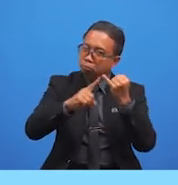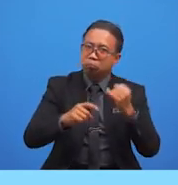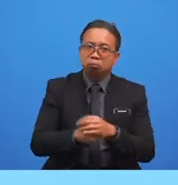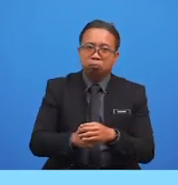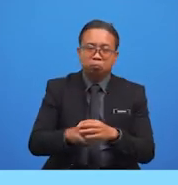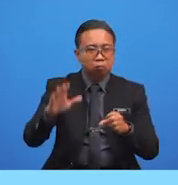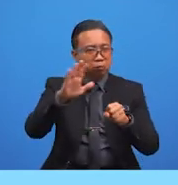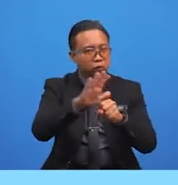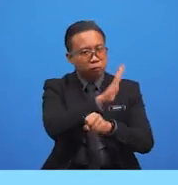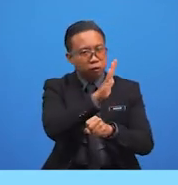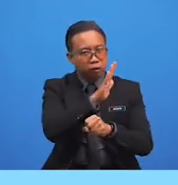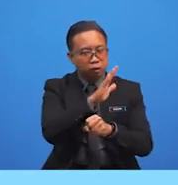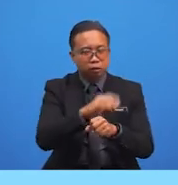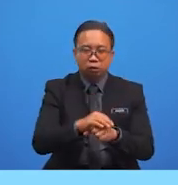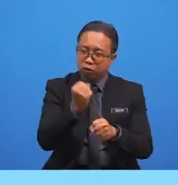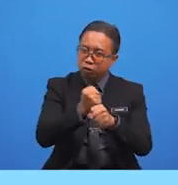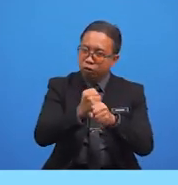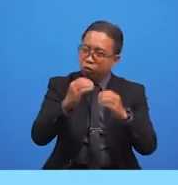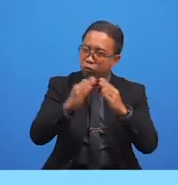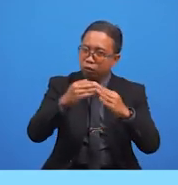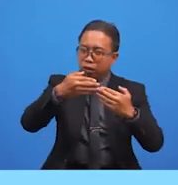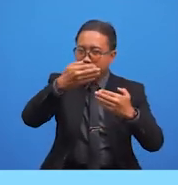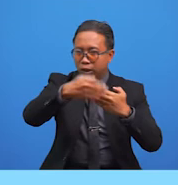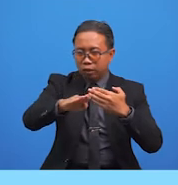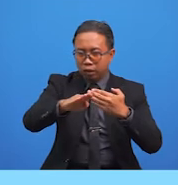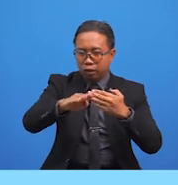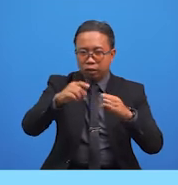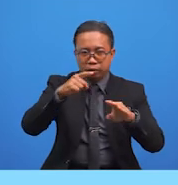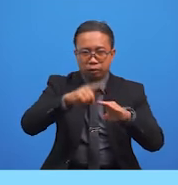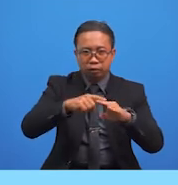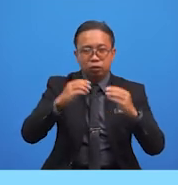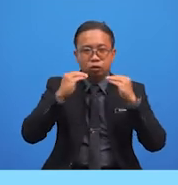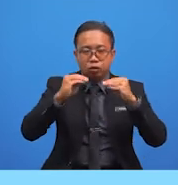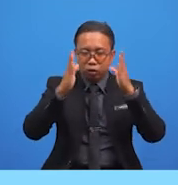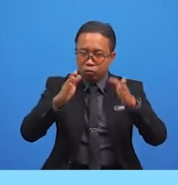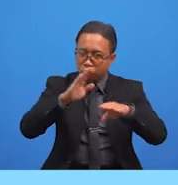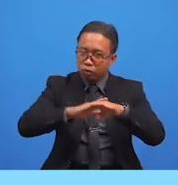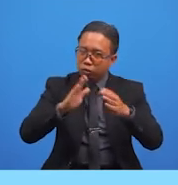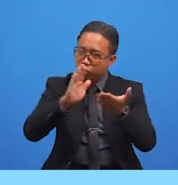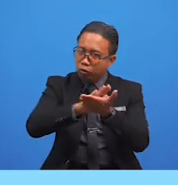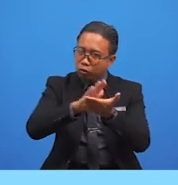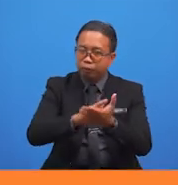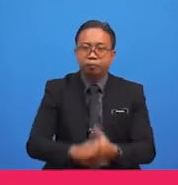could complete the essay as your homework and send it to your teacher in school.